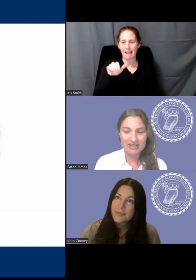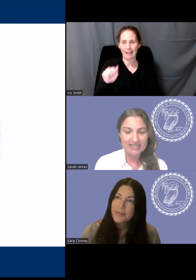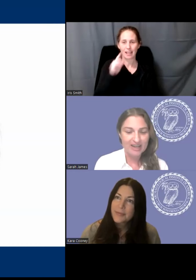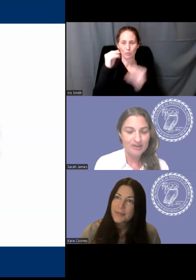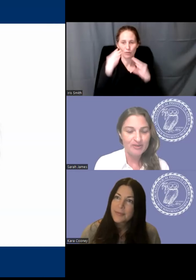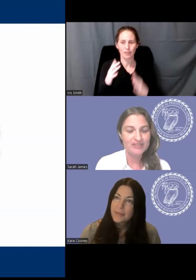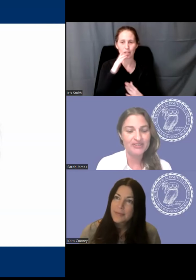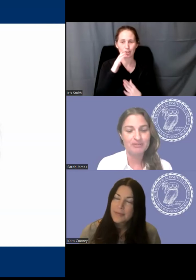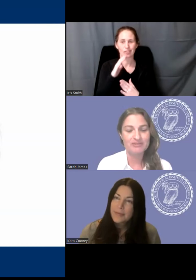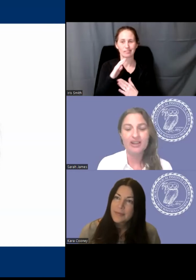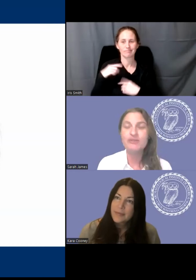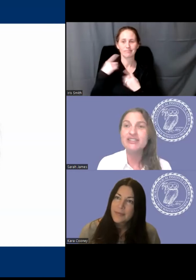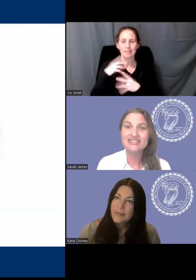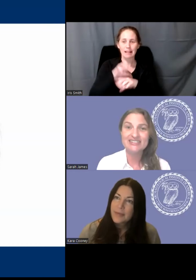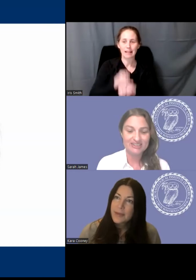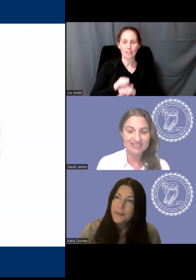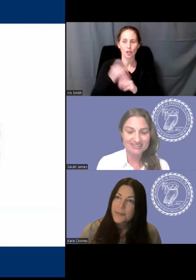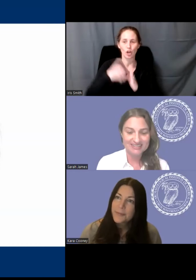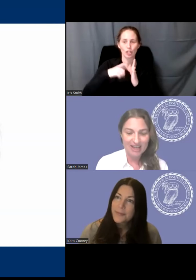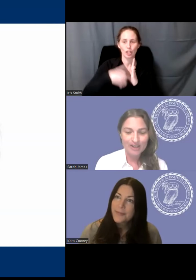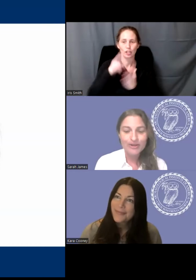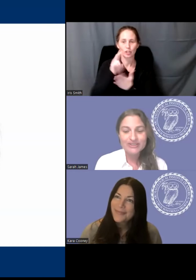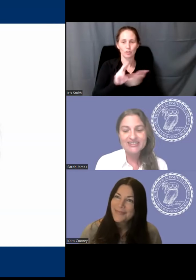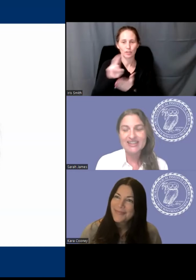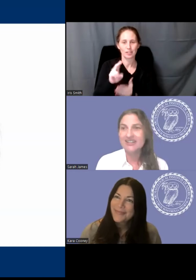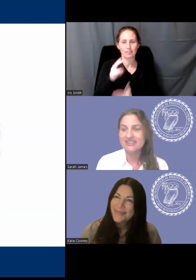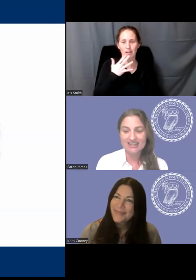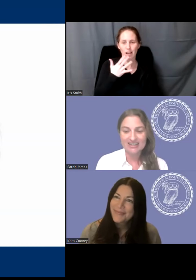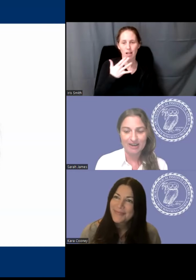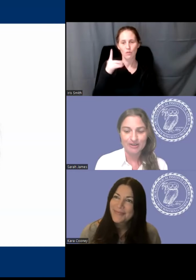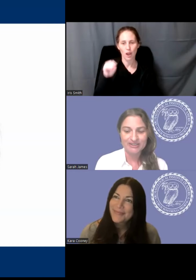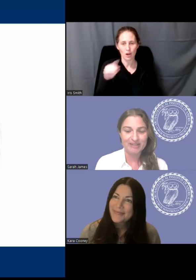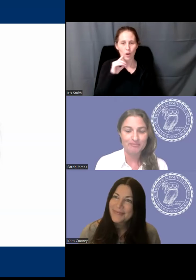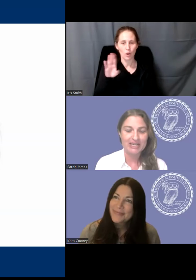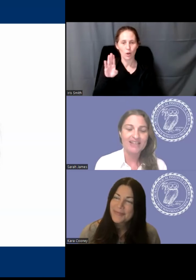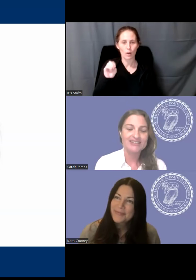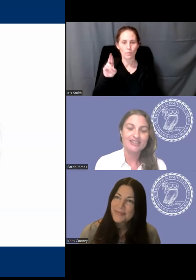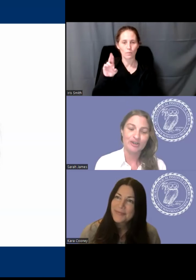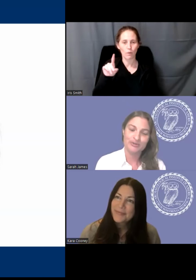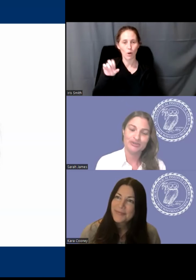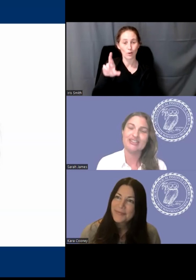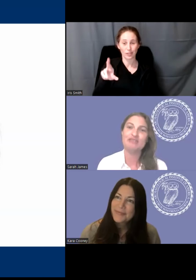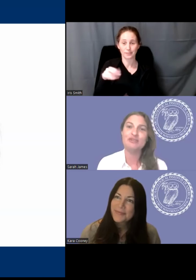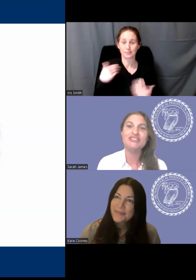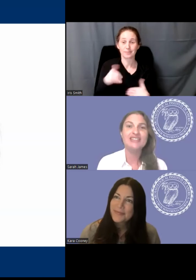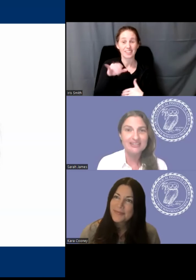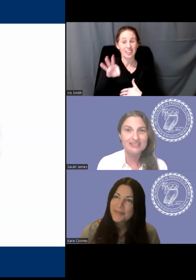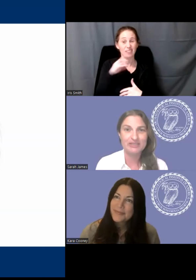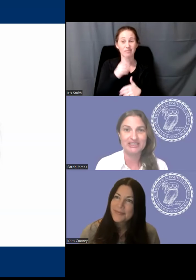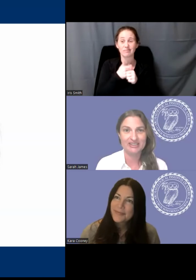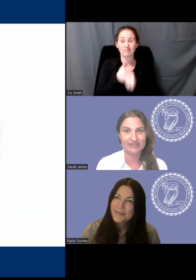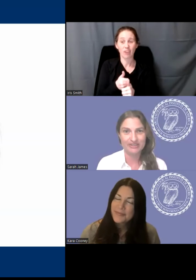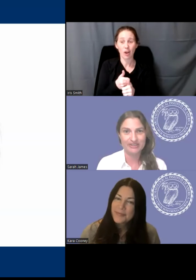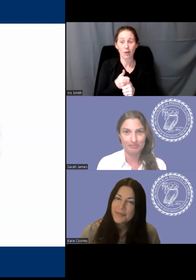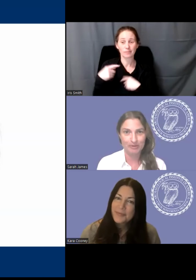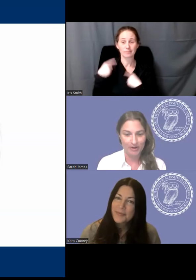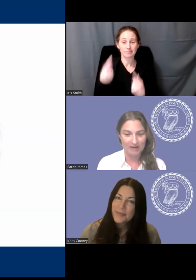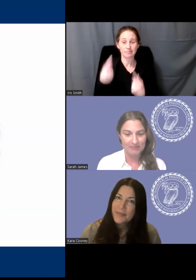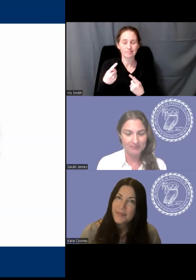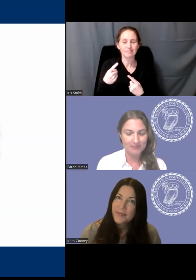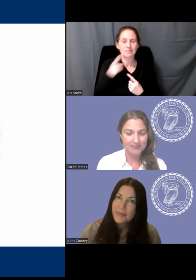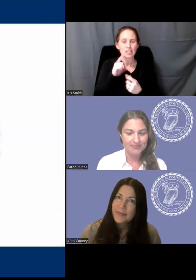you may already know, if you've been following this series, local societies like ours have been asked to host, and we're delighted to be included in